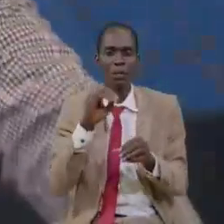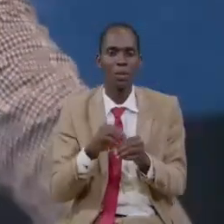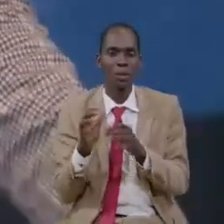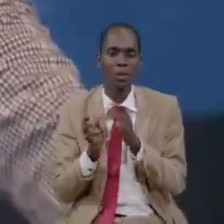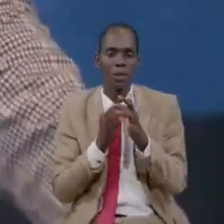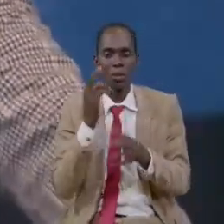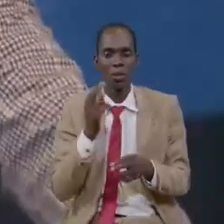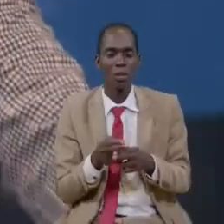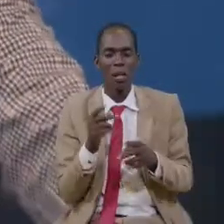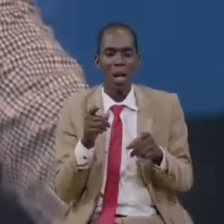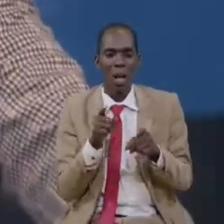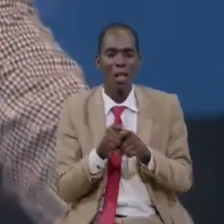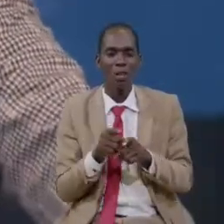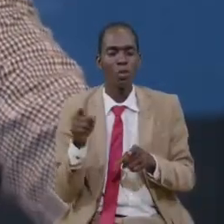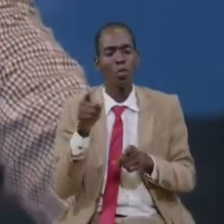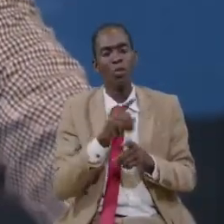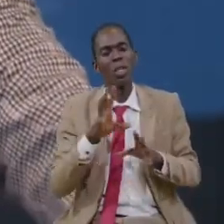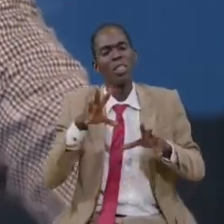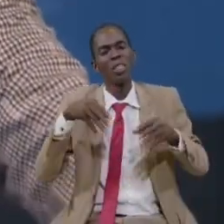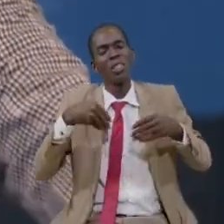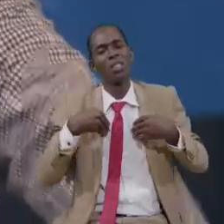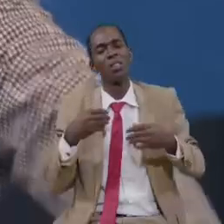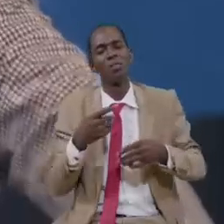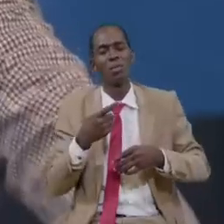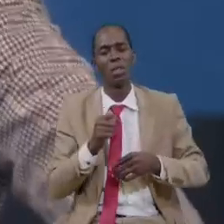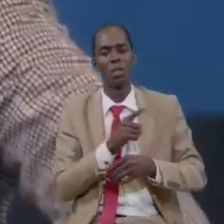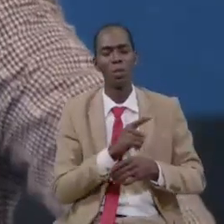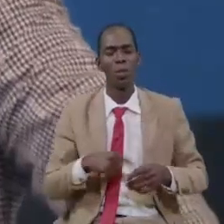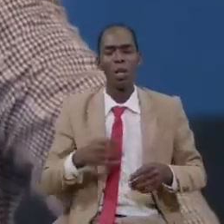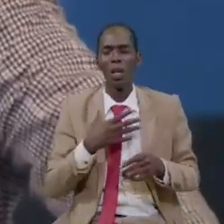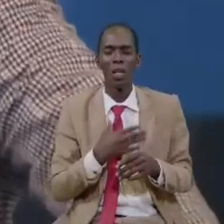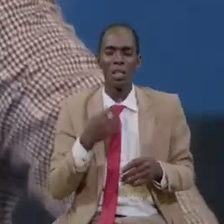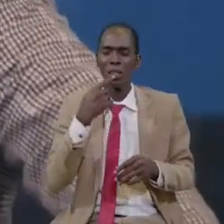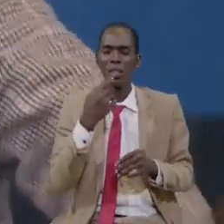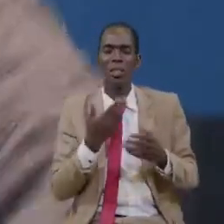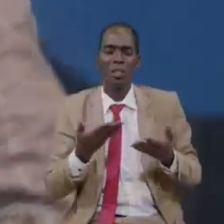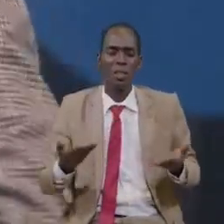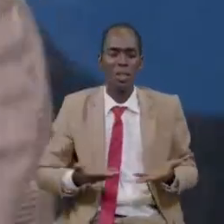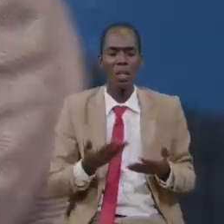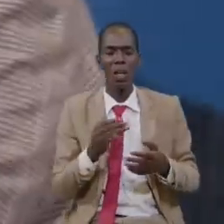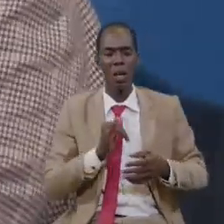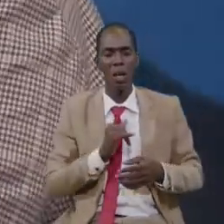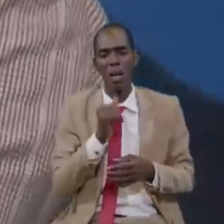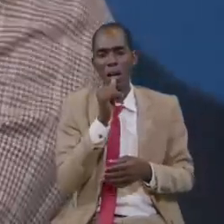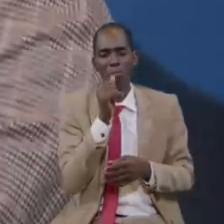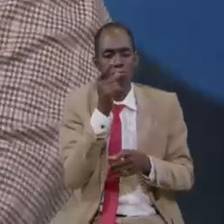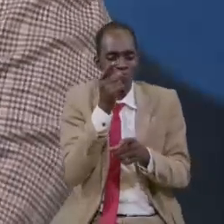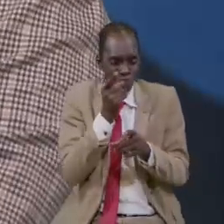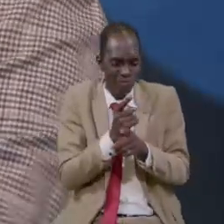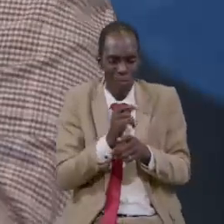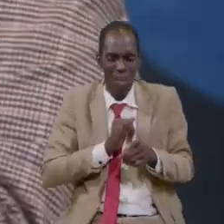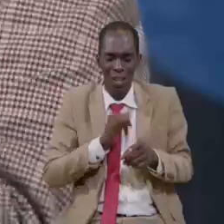Lord and you say, Lord, here I am. I come just as I am. And what I could not do